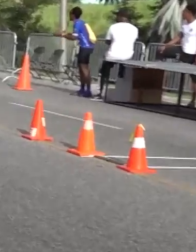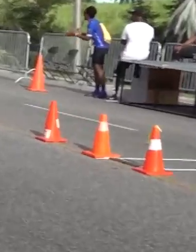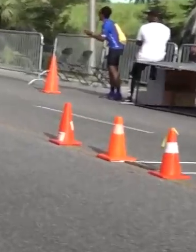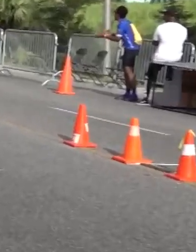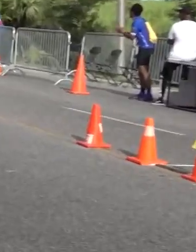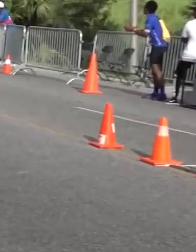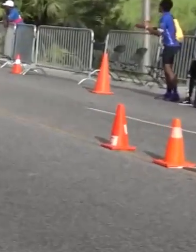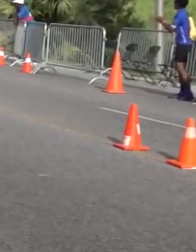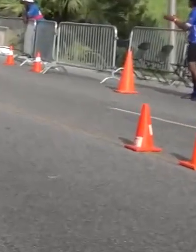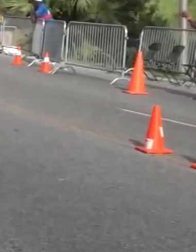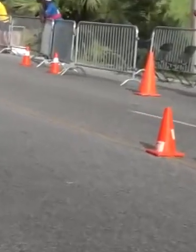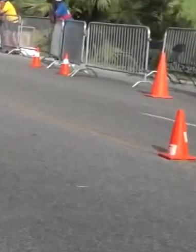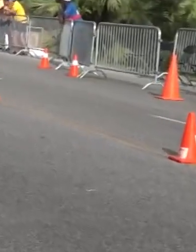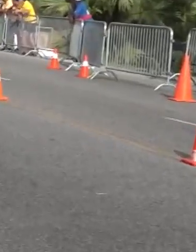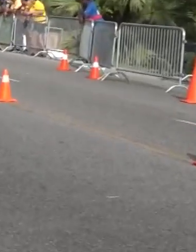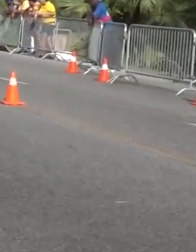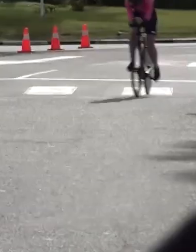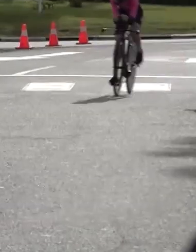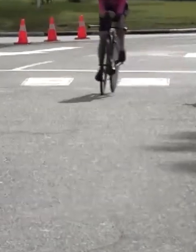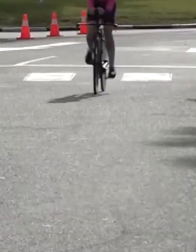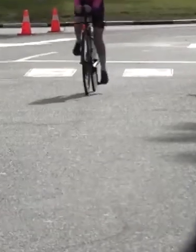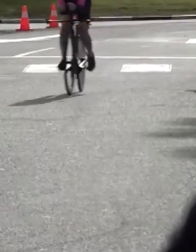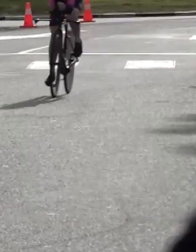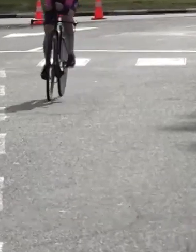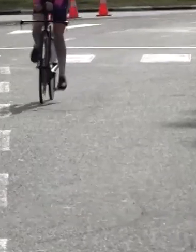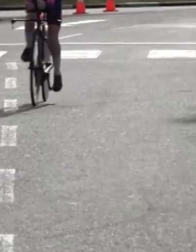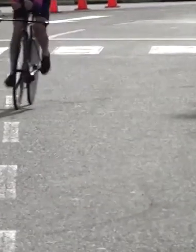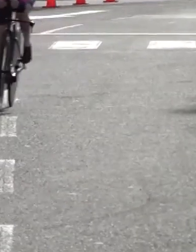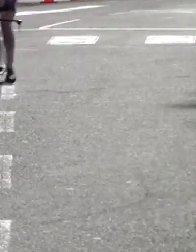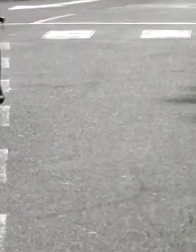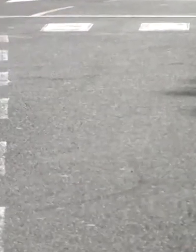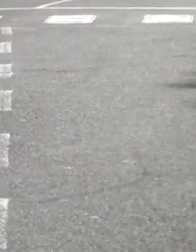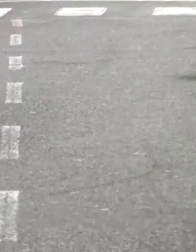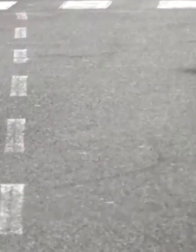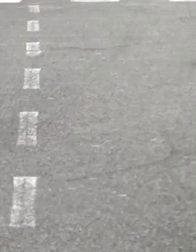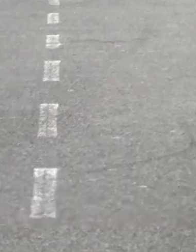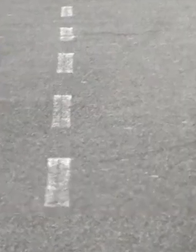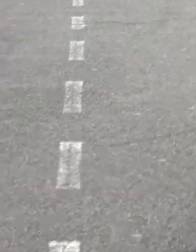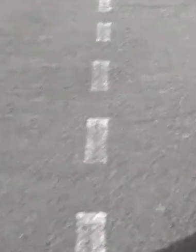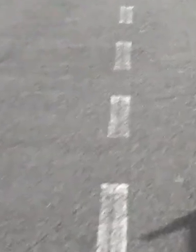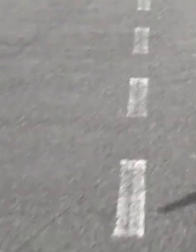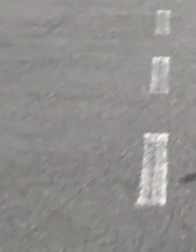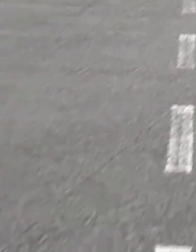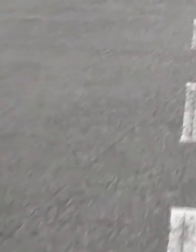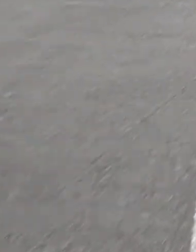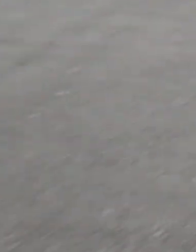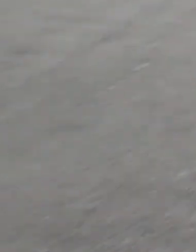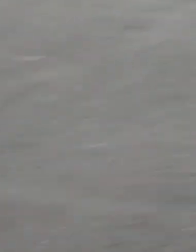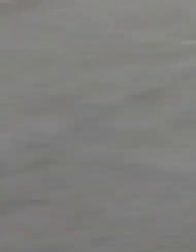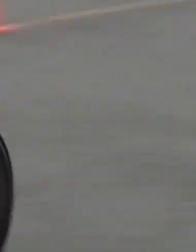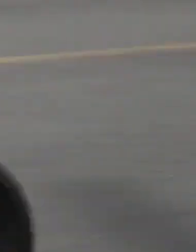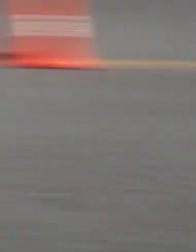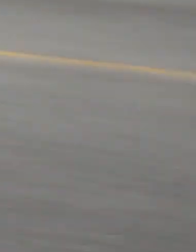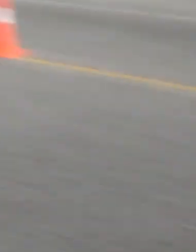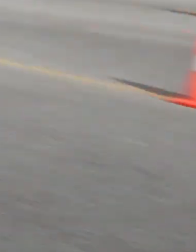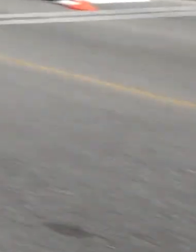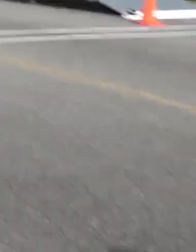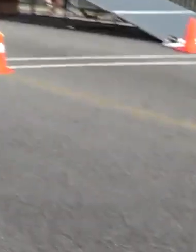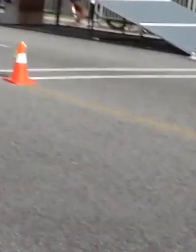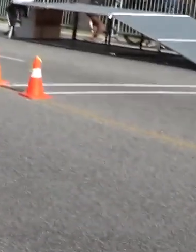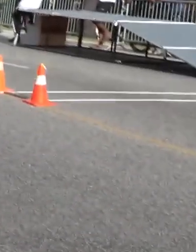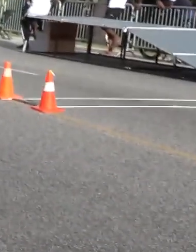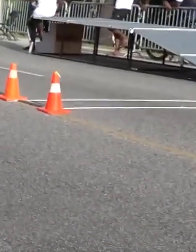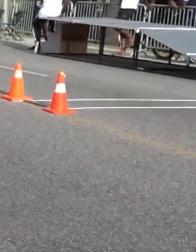and finishing on the Tom Adams section of the ABC Highway, looping at the Edwy Talma roundabout, heading to